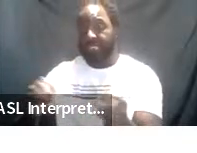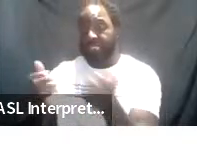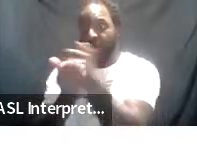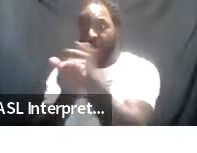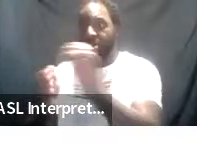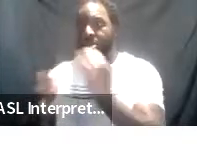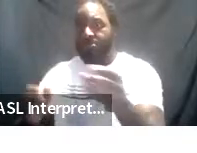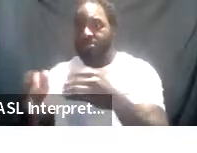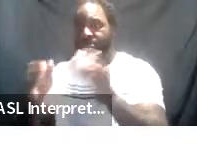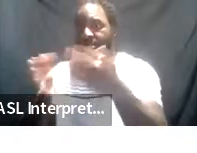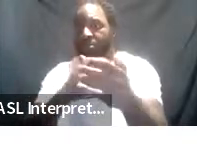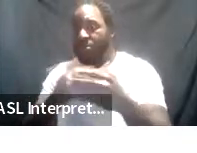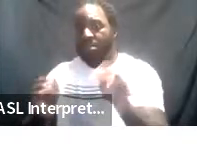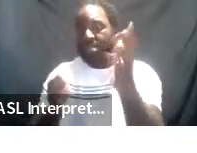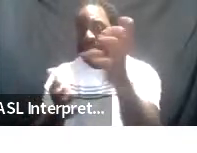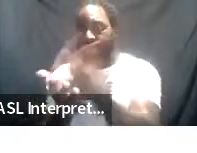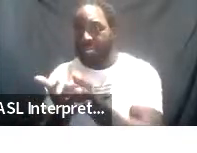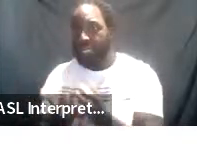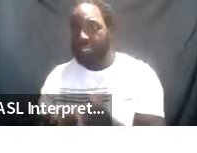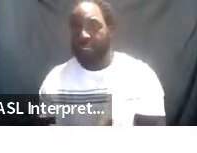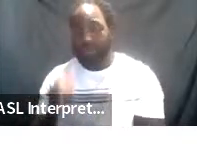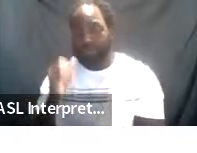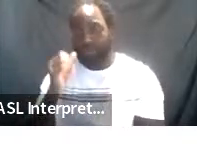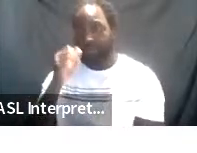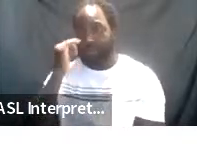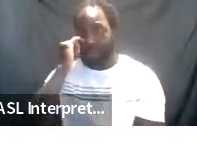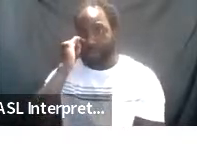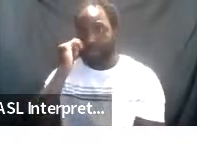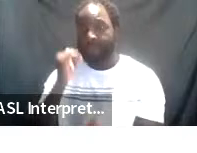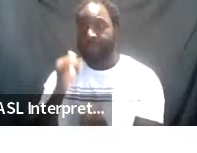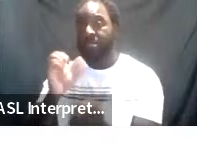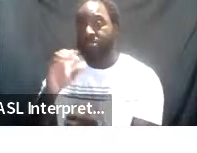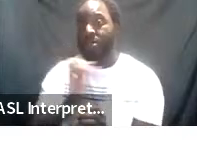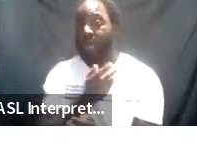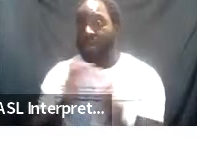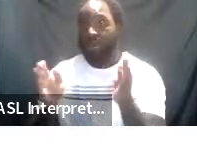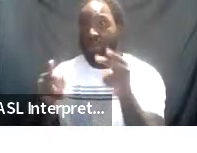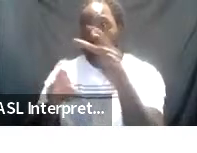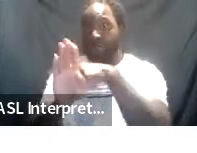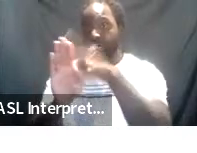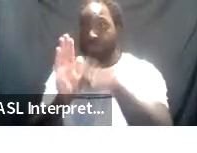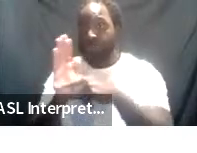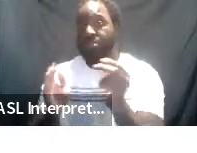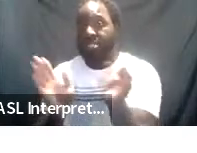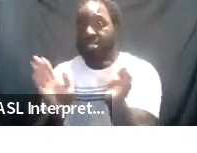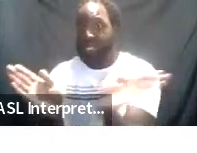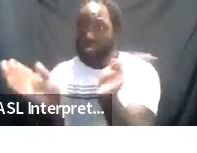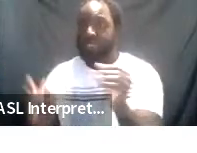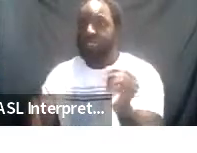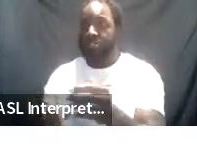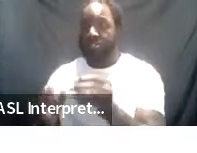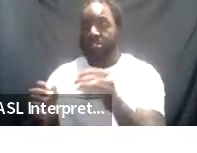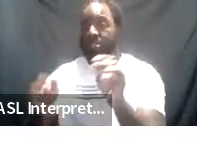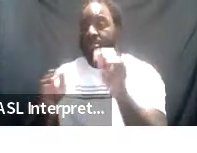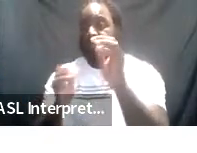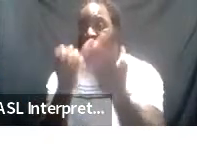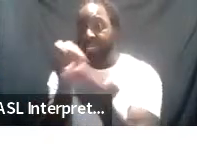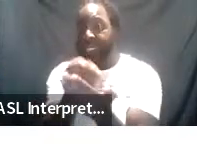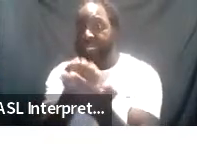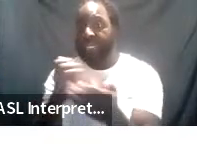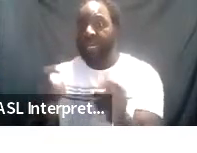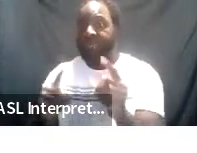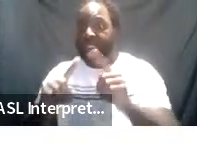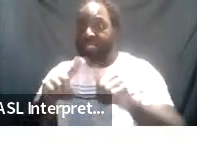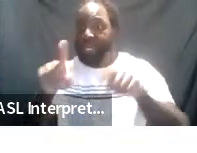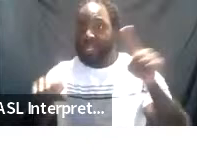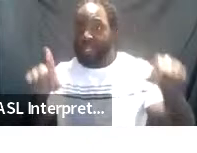as well as many of our recent programs, are really intended to encourage neighborhood economic diversity when and